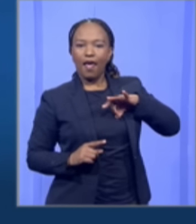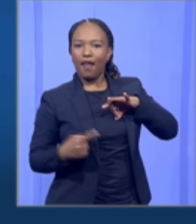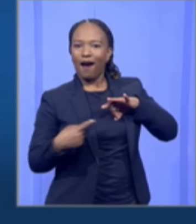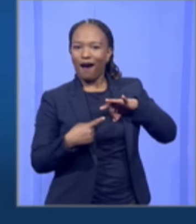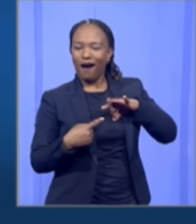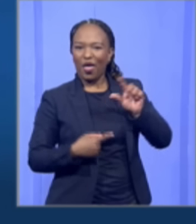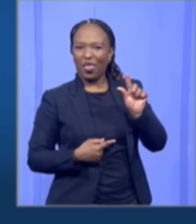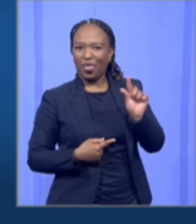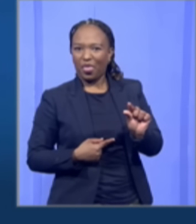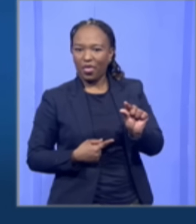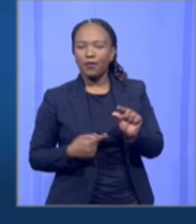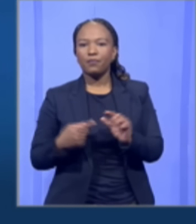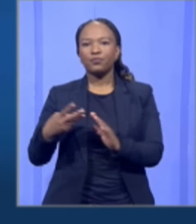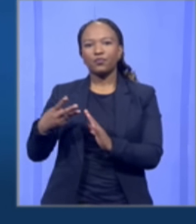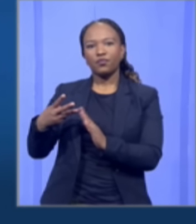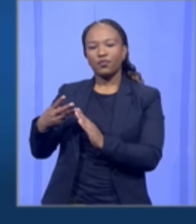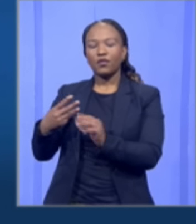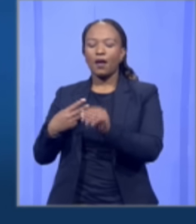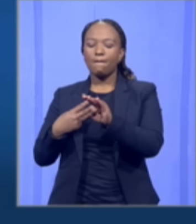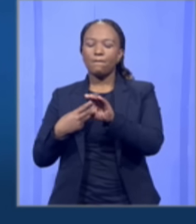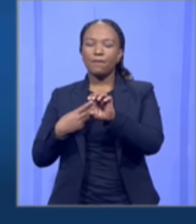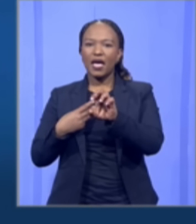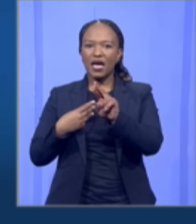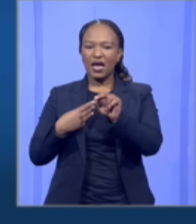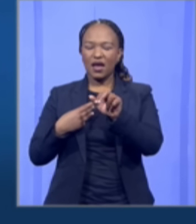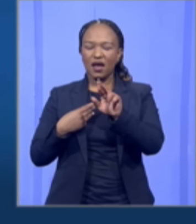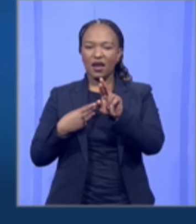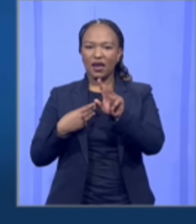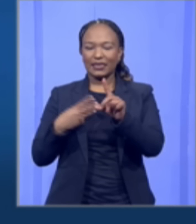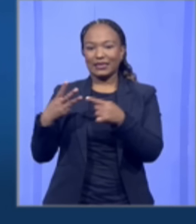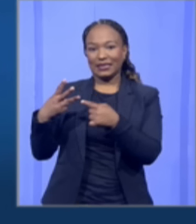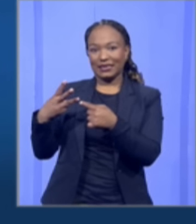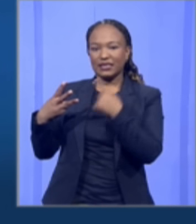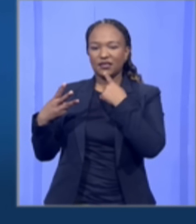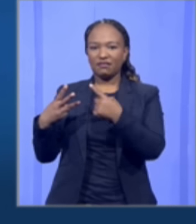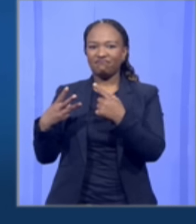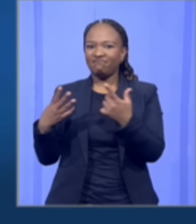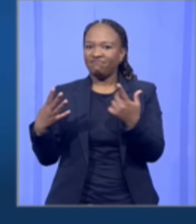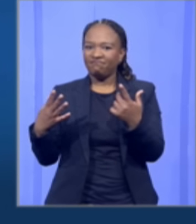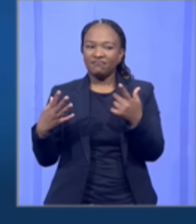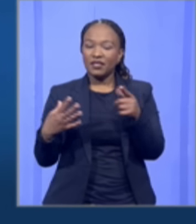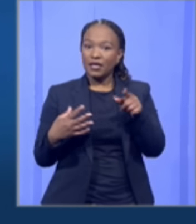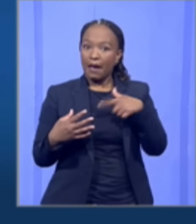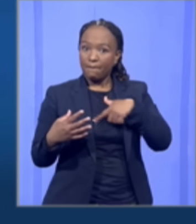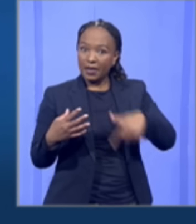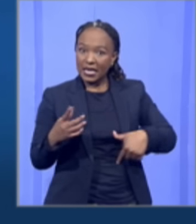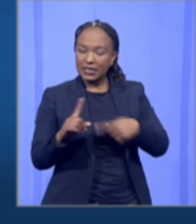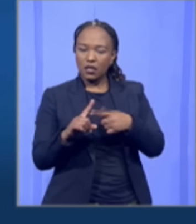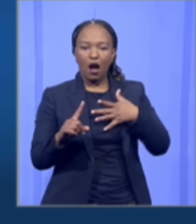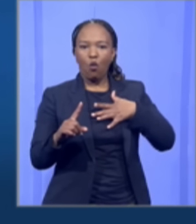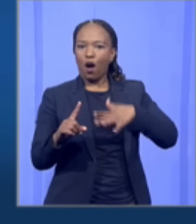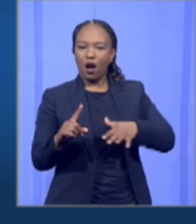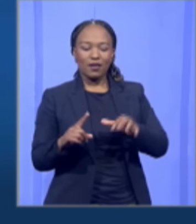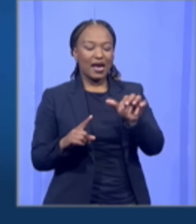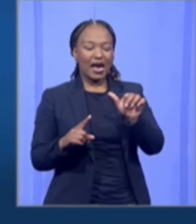Bennett Mqhaisa yena o re go bontšha gore mopresidente o be a sa nyake go fokotša maloko a ANC ke ka moo